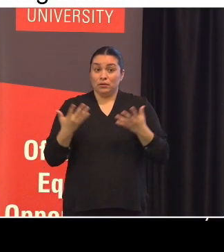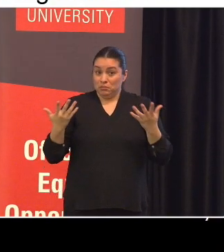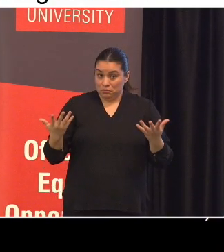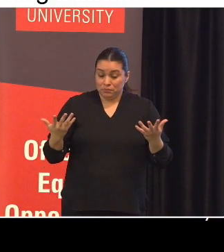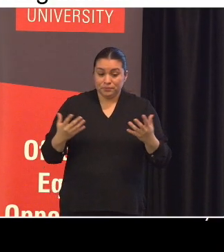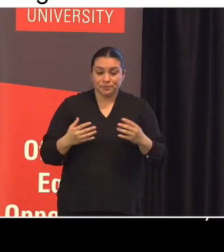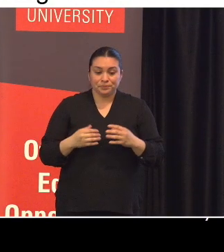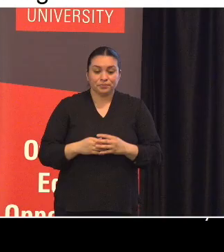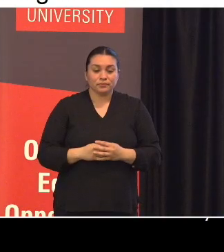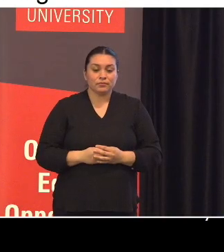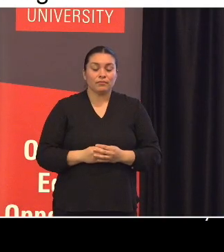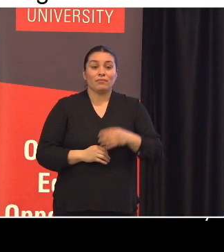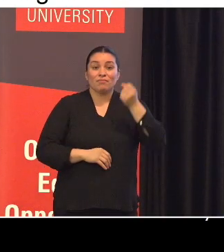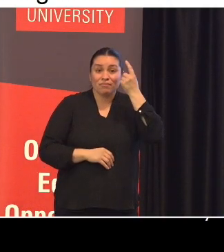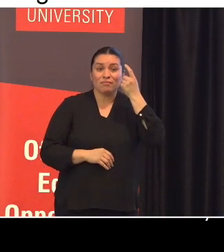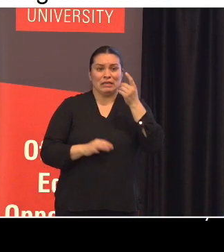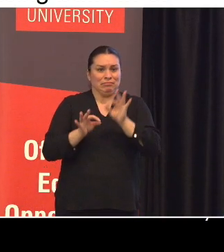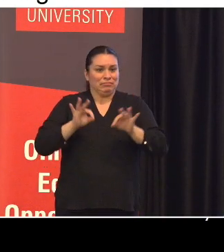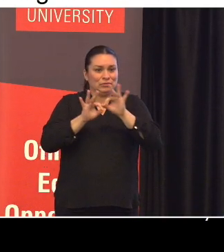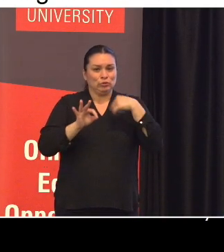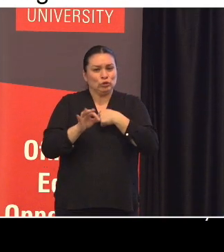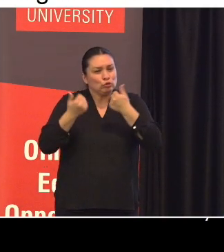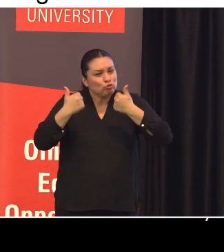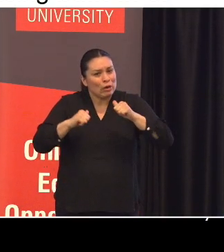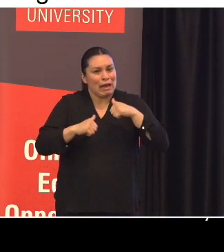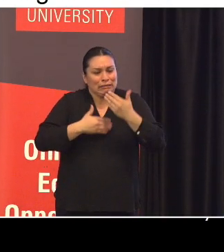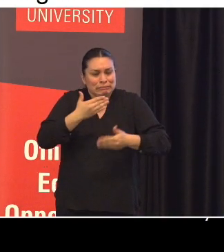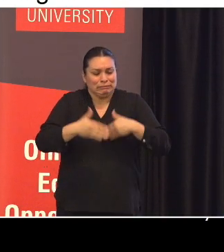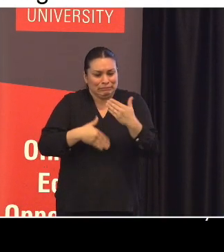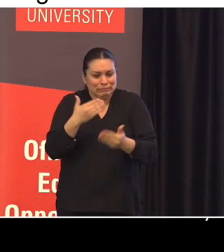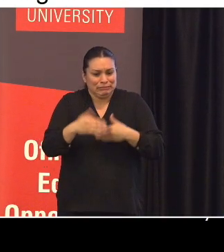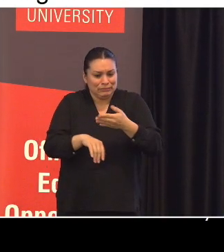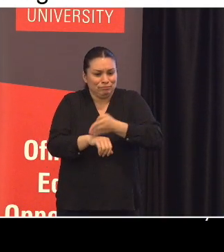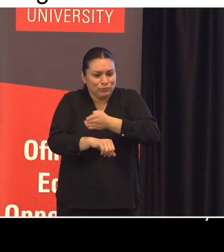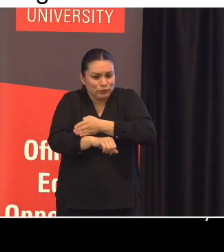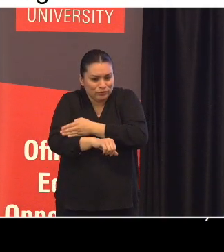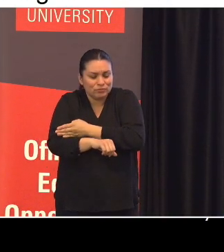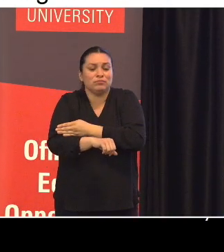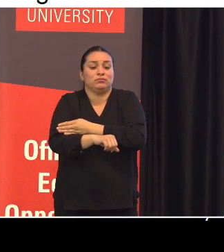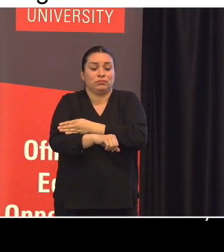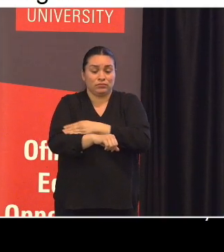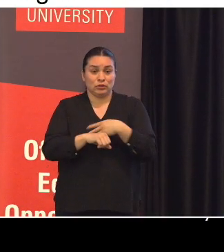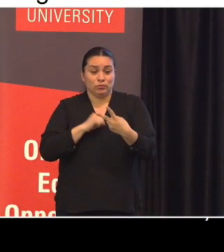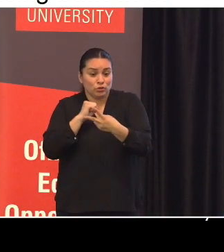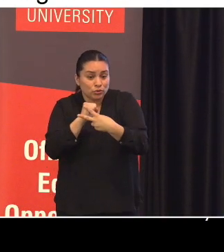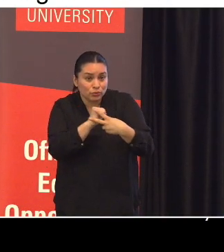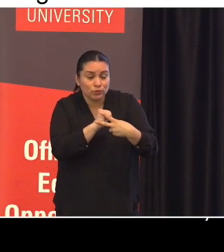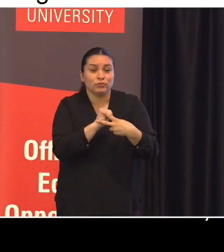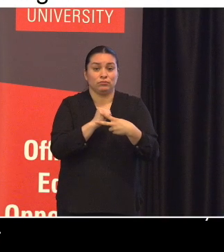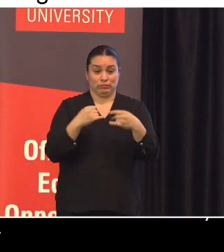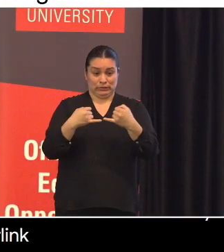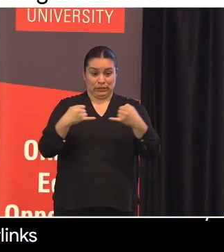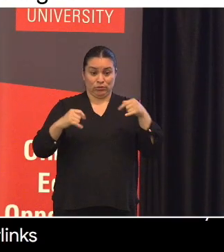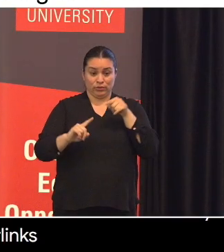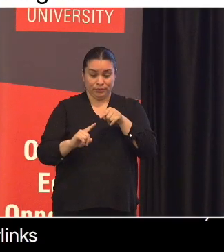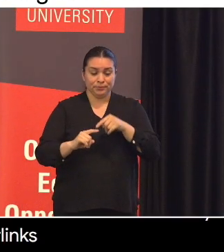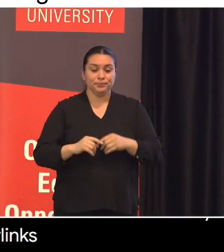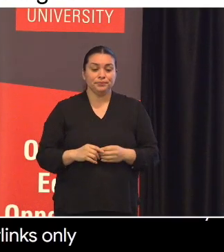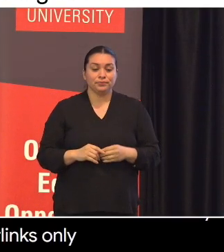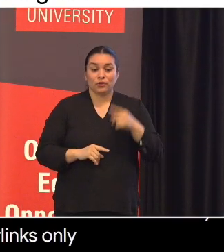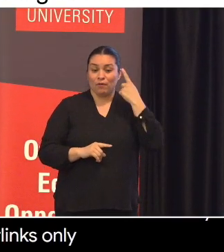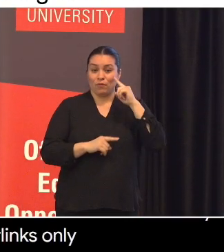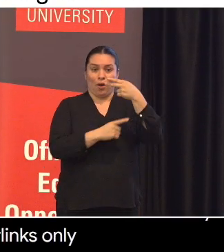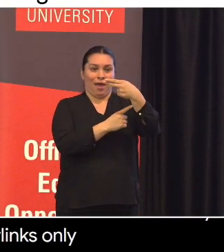our best to reserve that underline formatting for hyperlinks